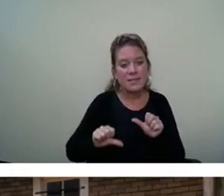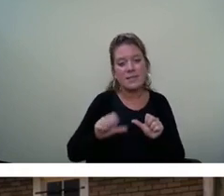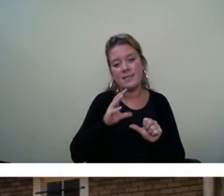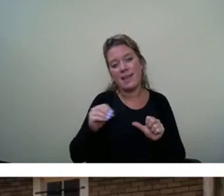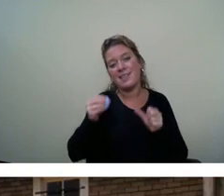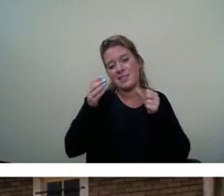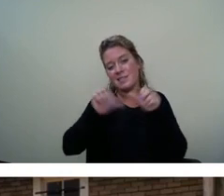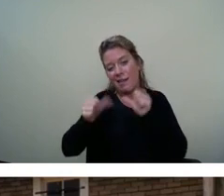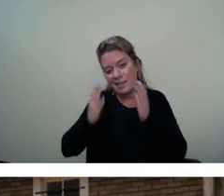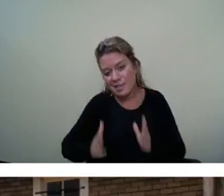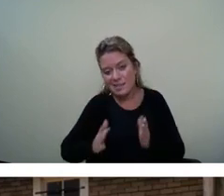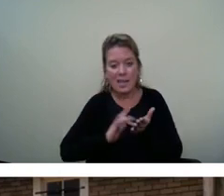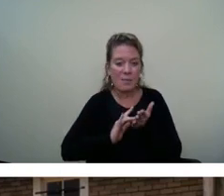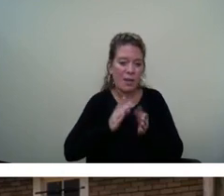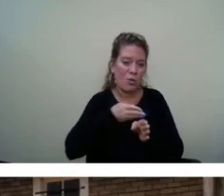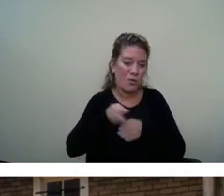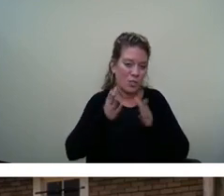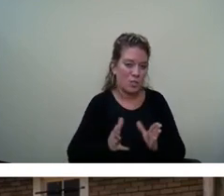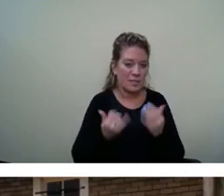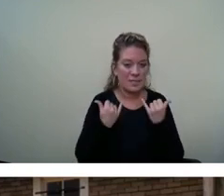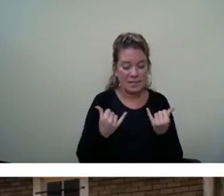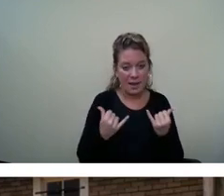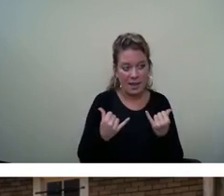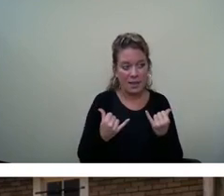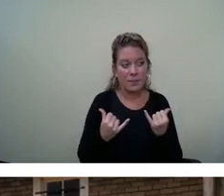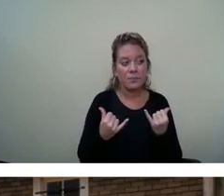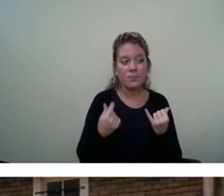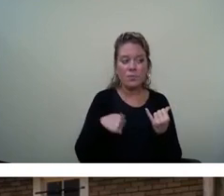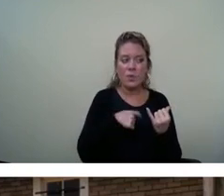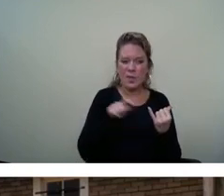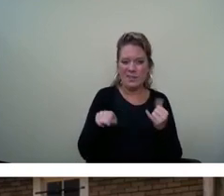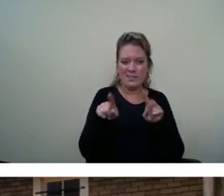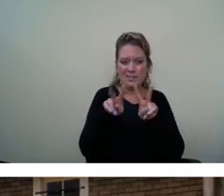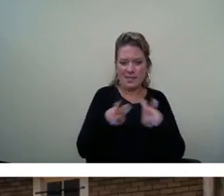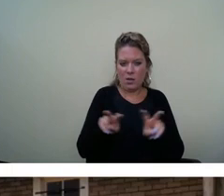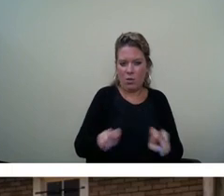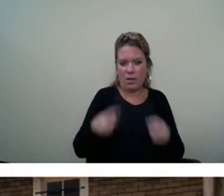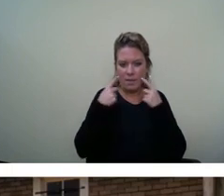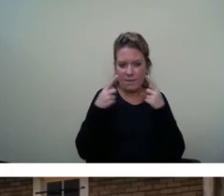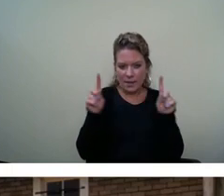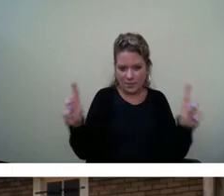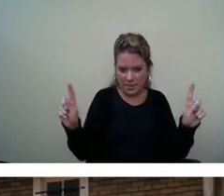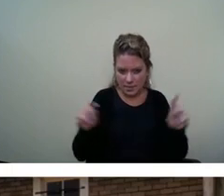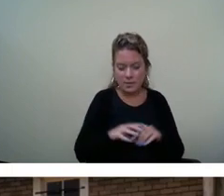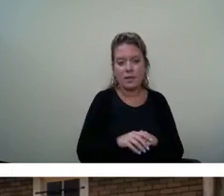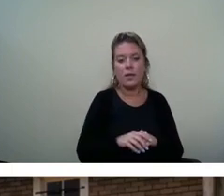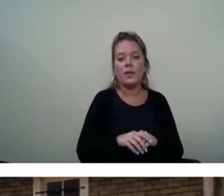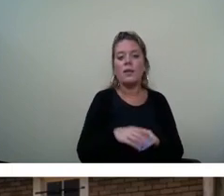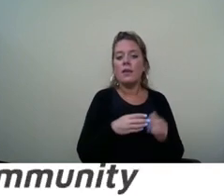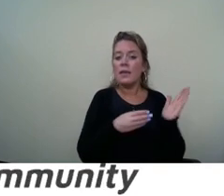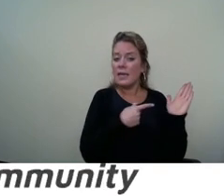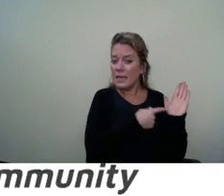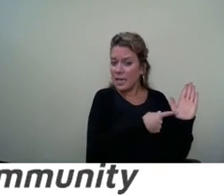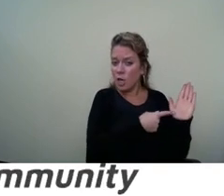medical professionals today. And let's take a look at the effect of this. So here I'm citing a